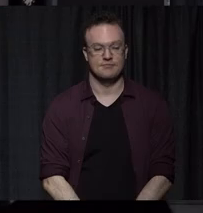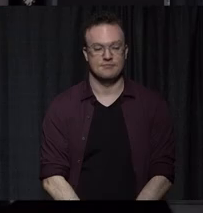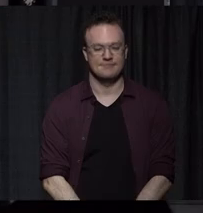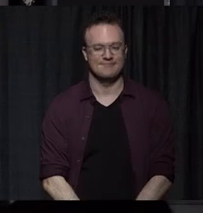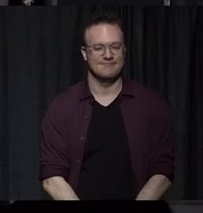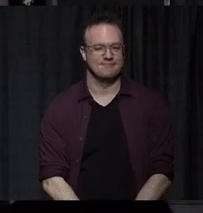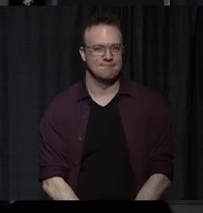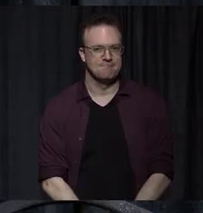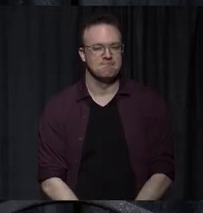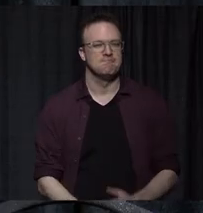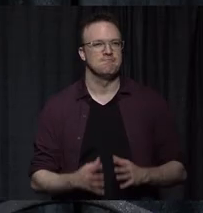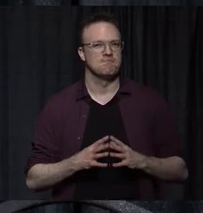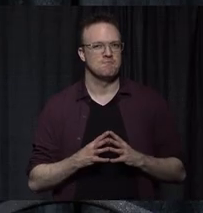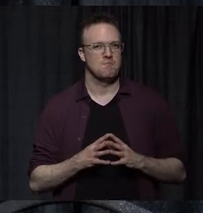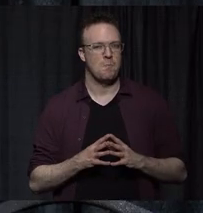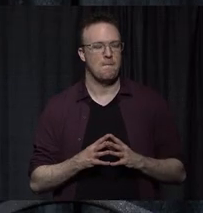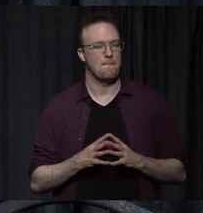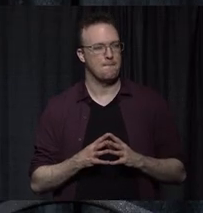Well,